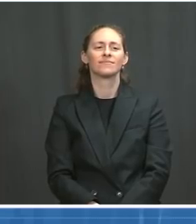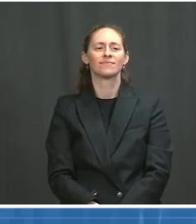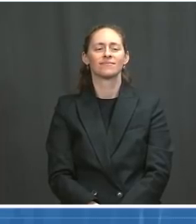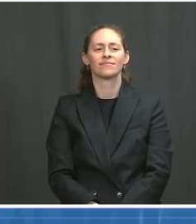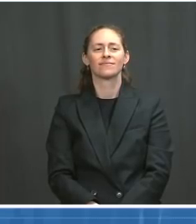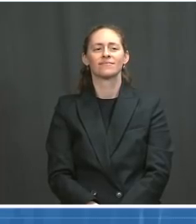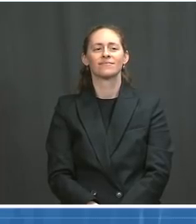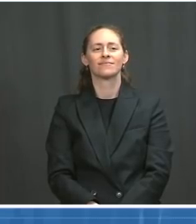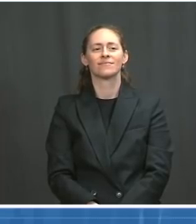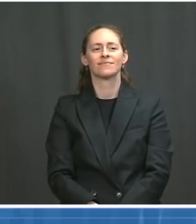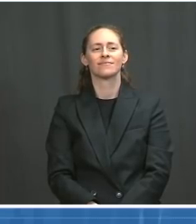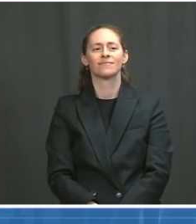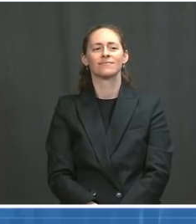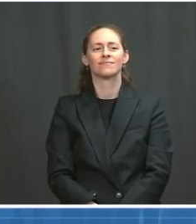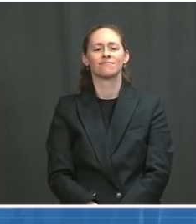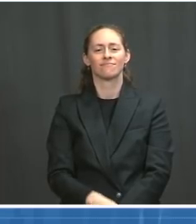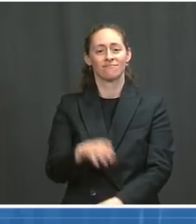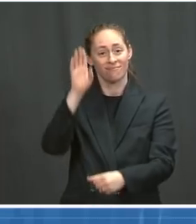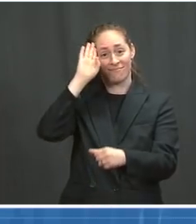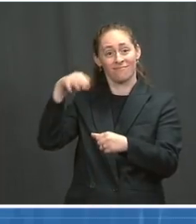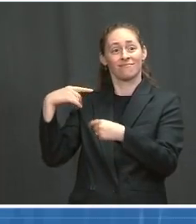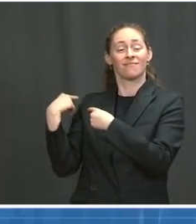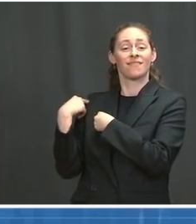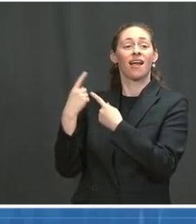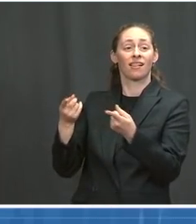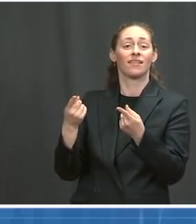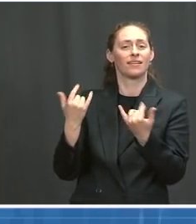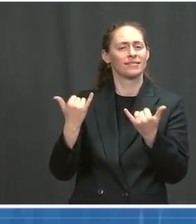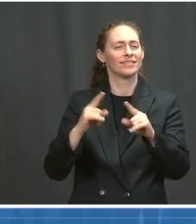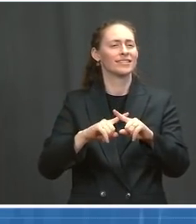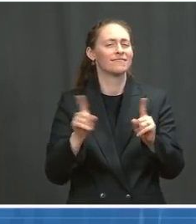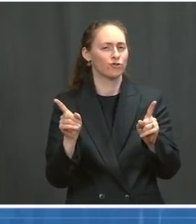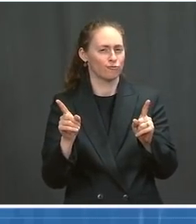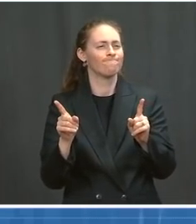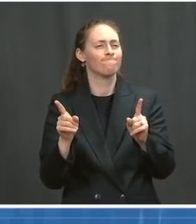communities and take an even more localized approach.